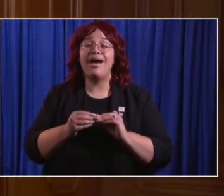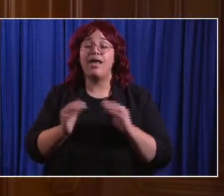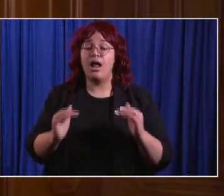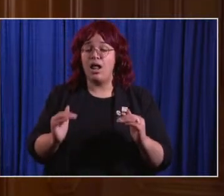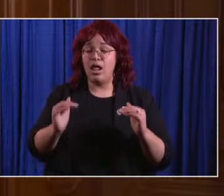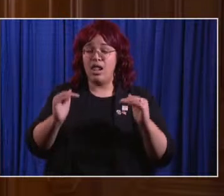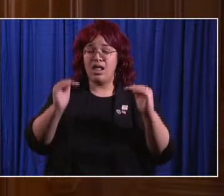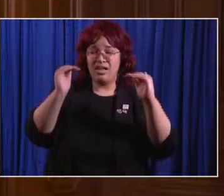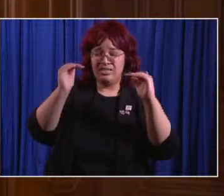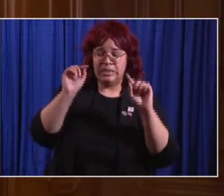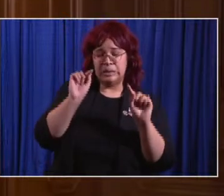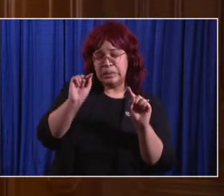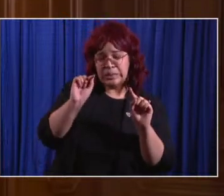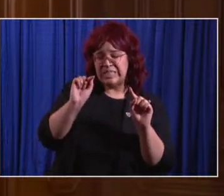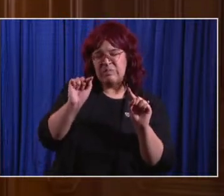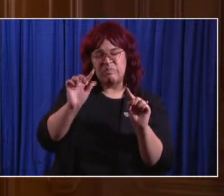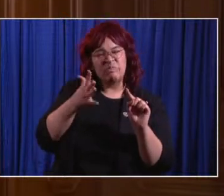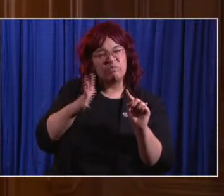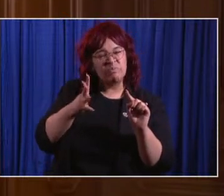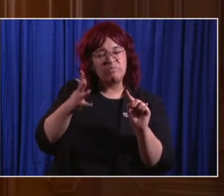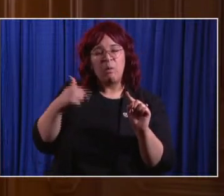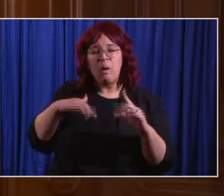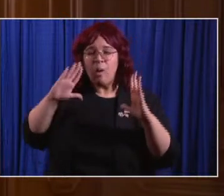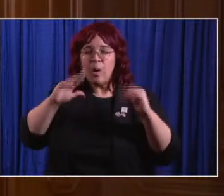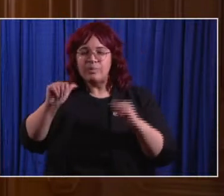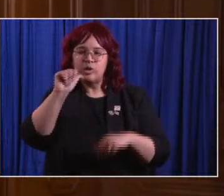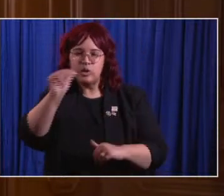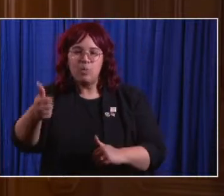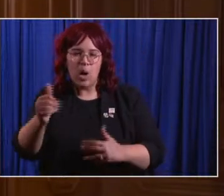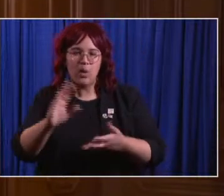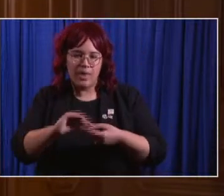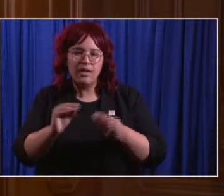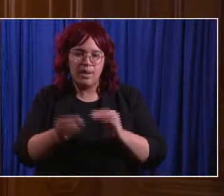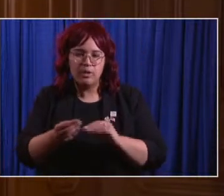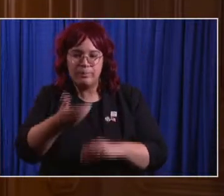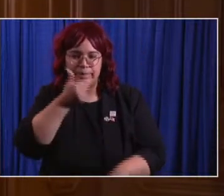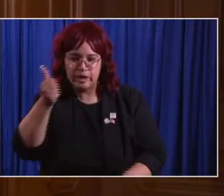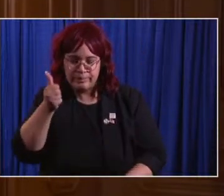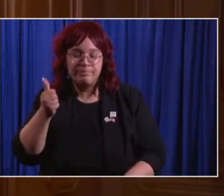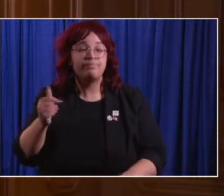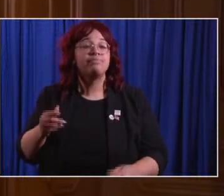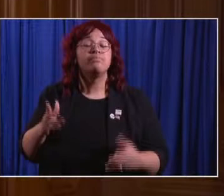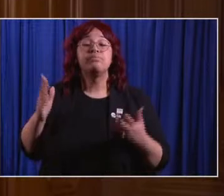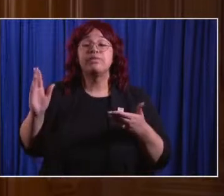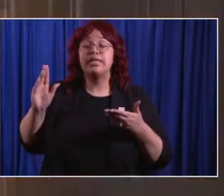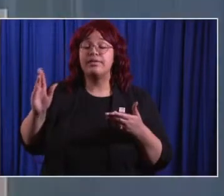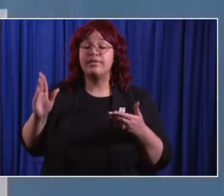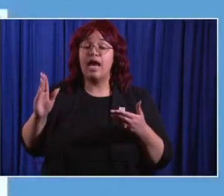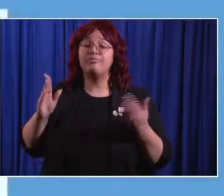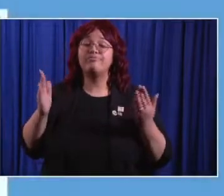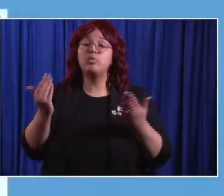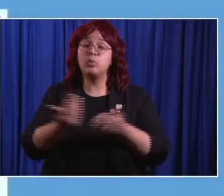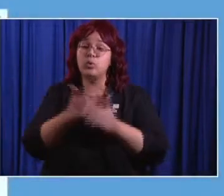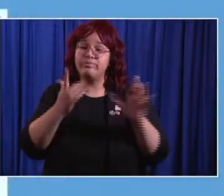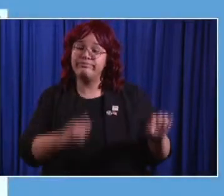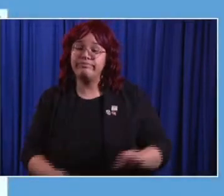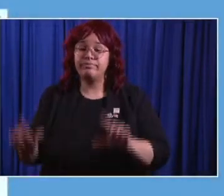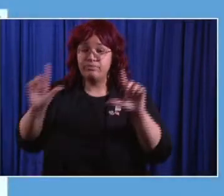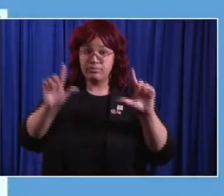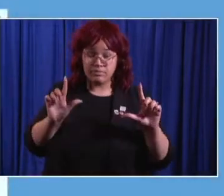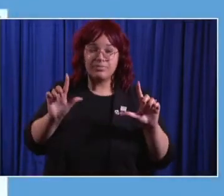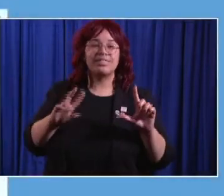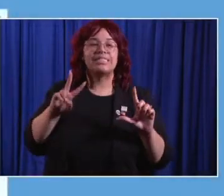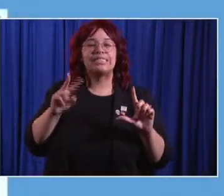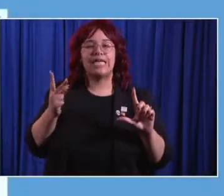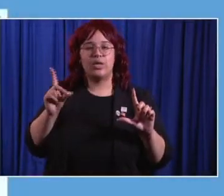see a better number tomorrow. Eric, let's go to the second doses. Second doses that were administered yesterday, a little over